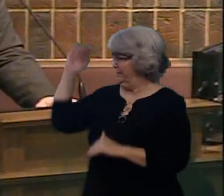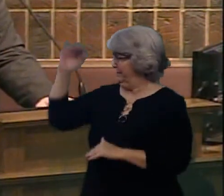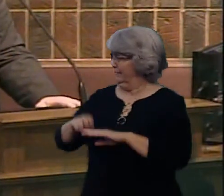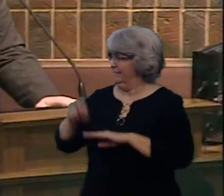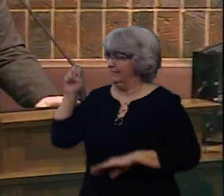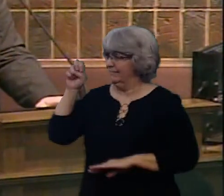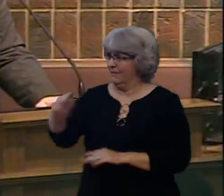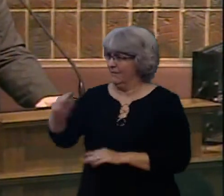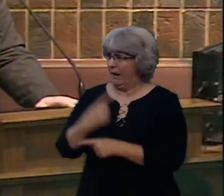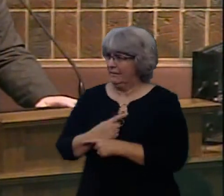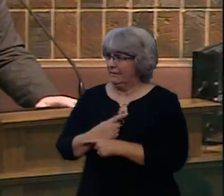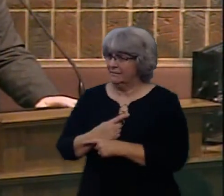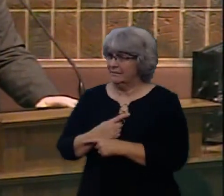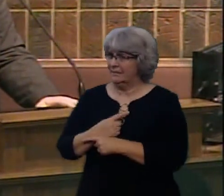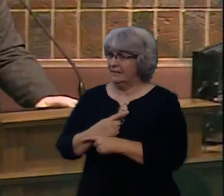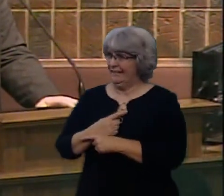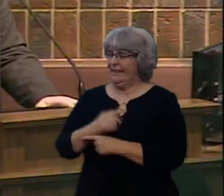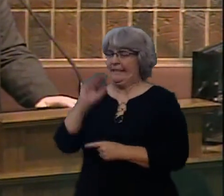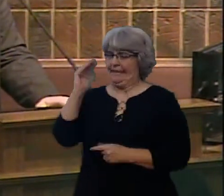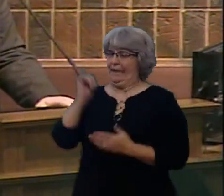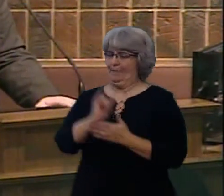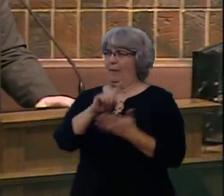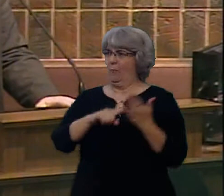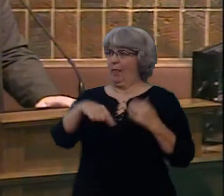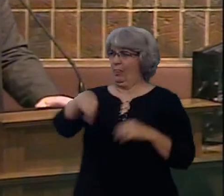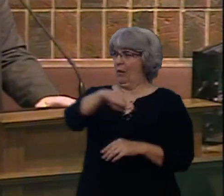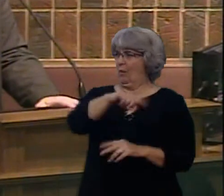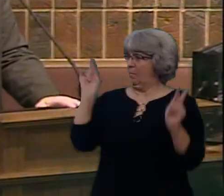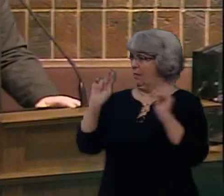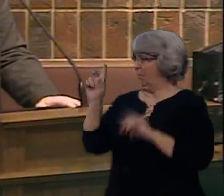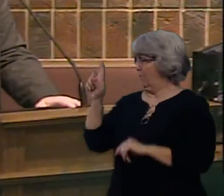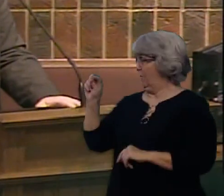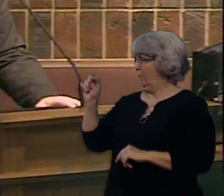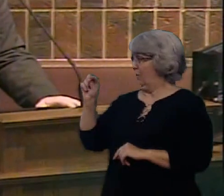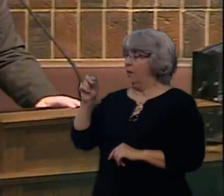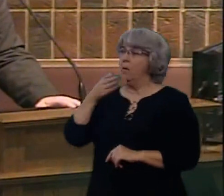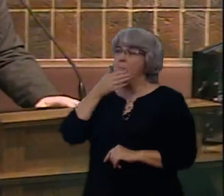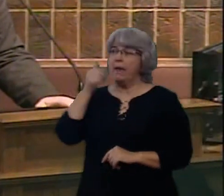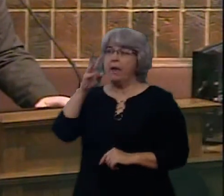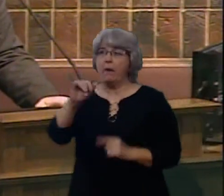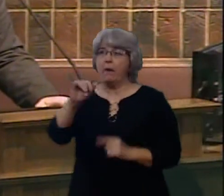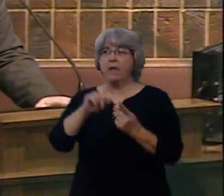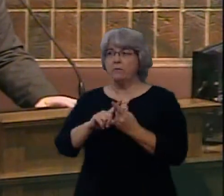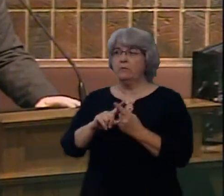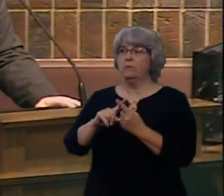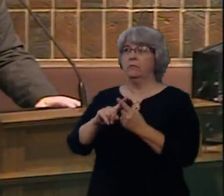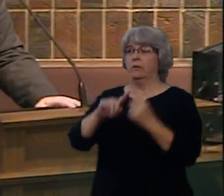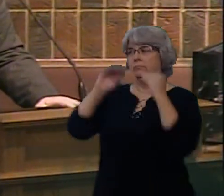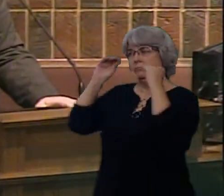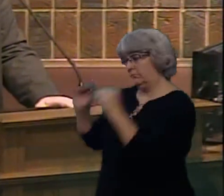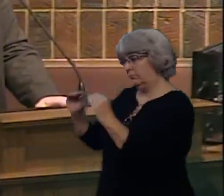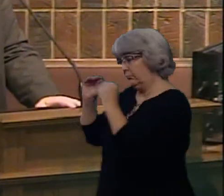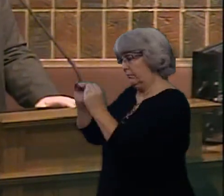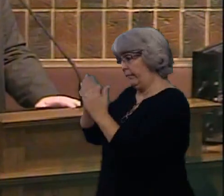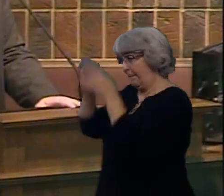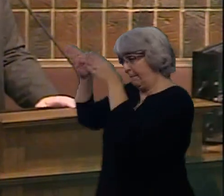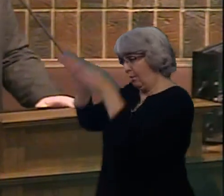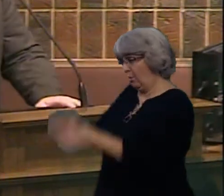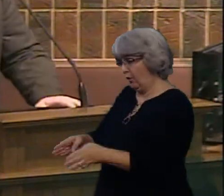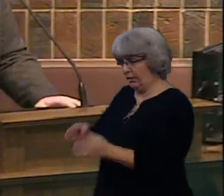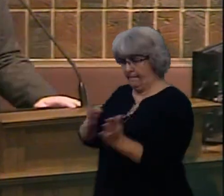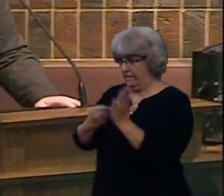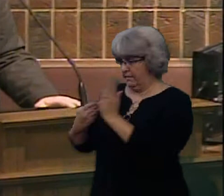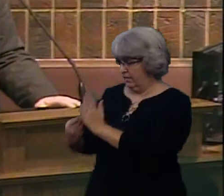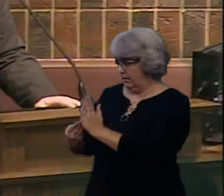here. Instead, we should bring them back to what the Scripture is actually teaching. We don't accept a